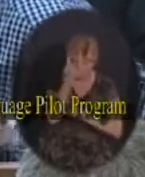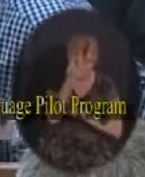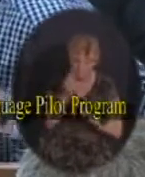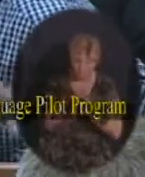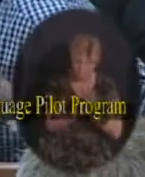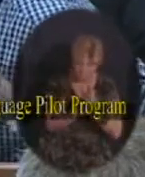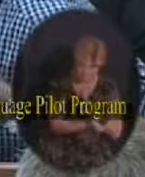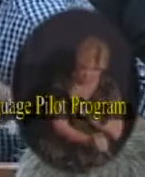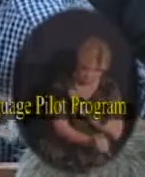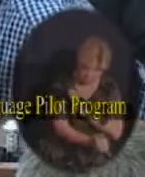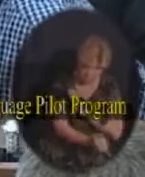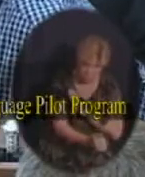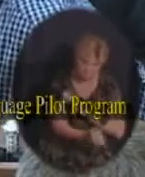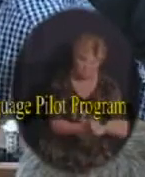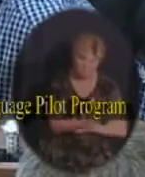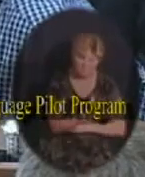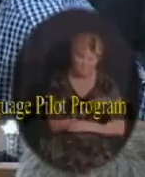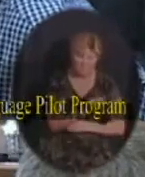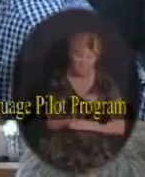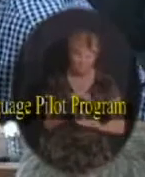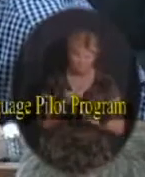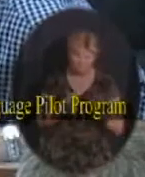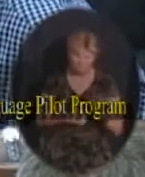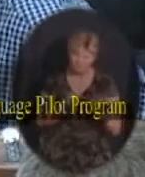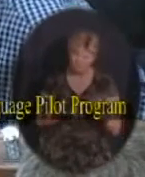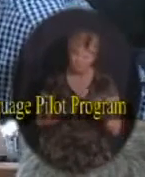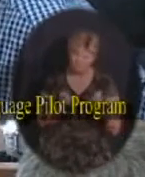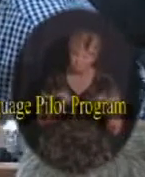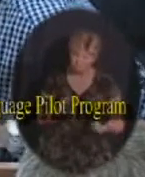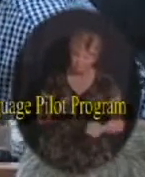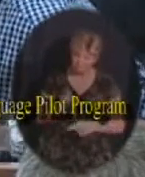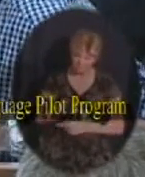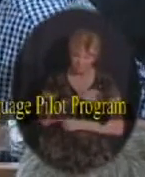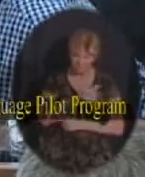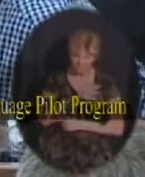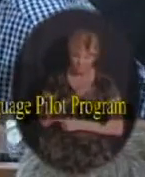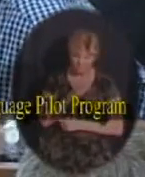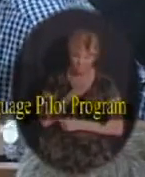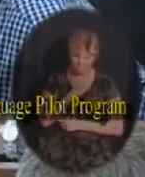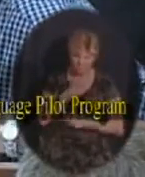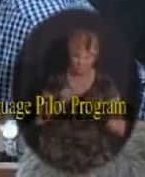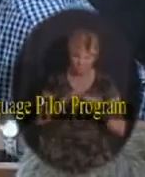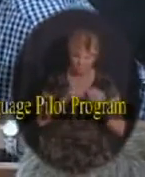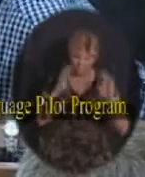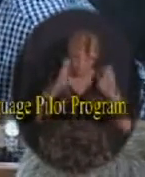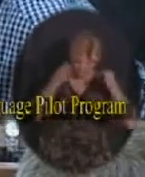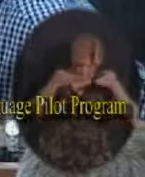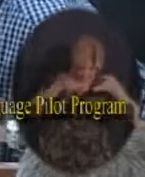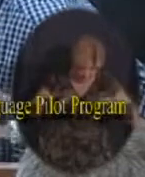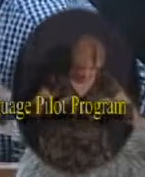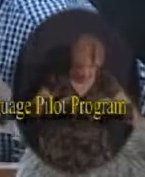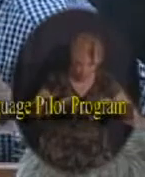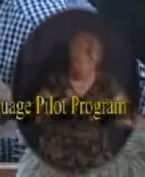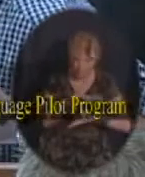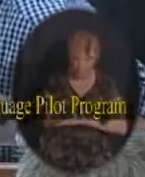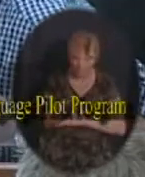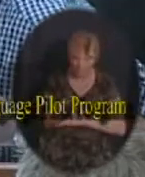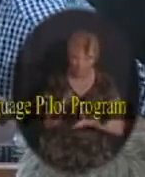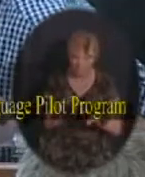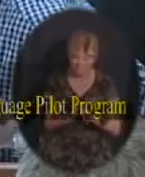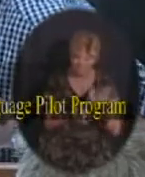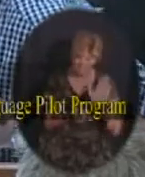we talk about narrowing things down, we're thinking of that as a negative thing, and sometimes when we provide